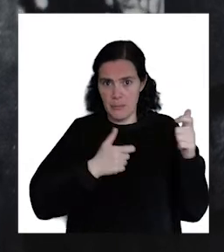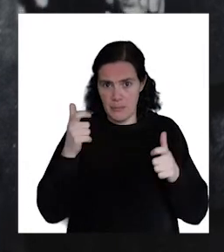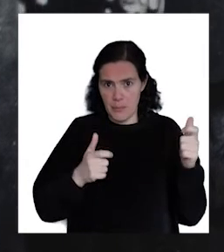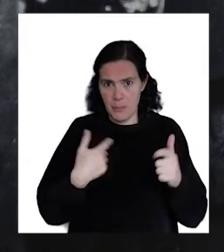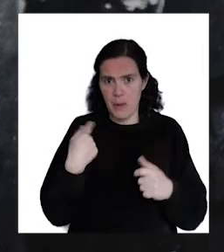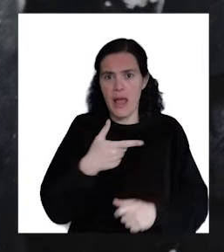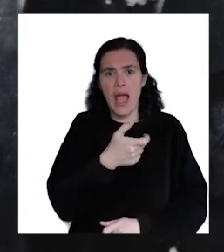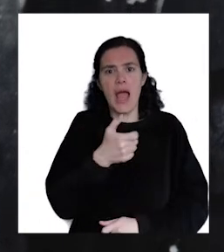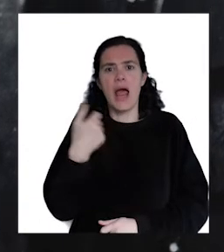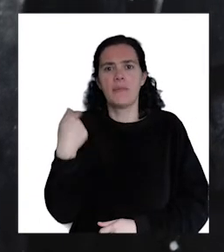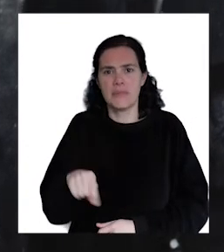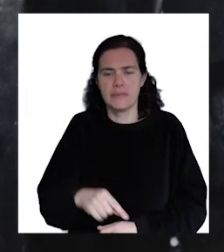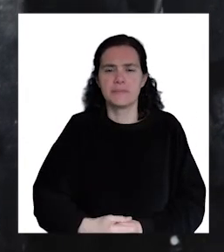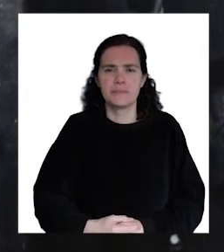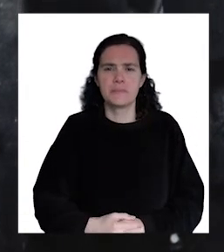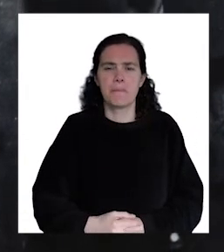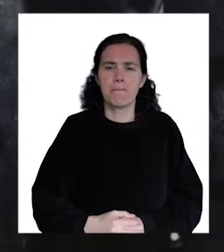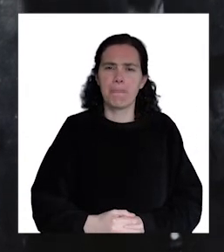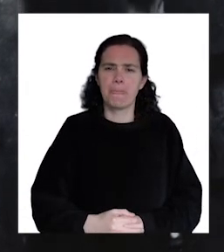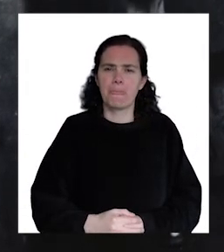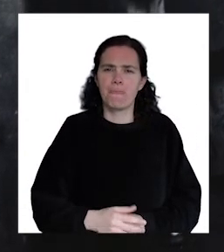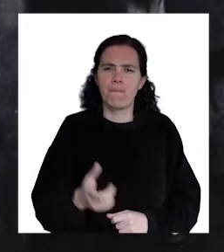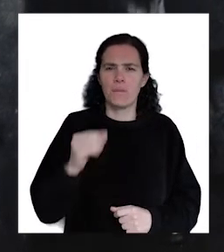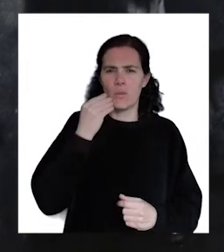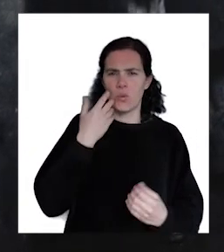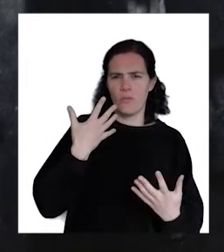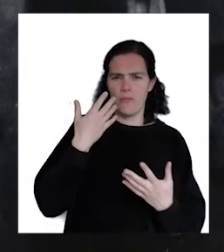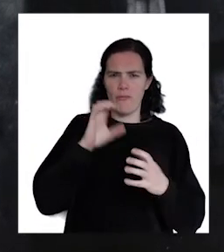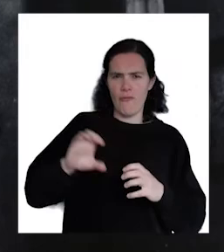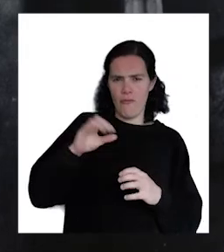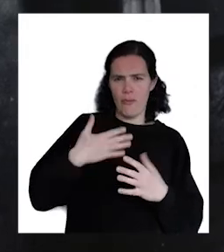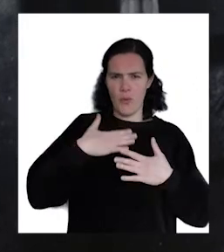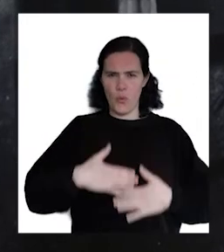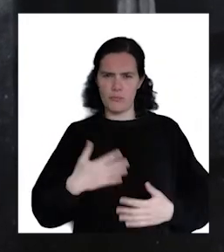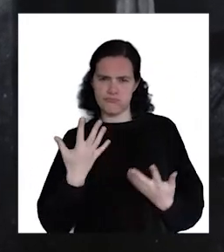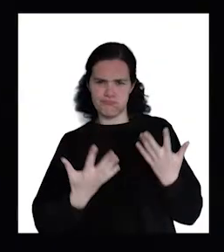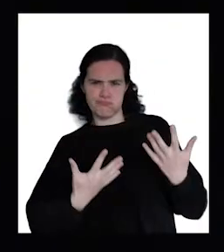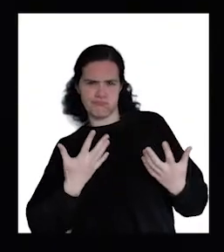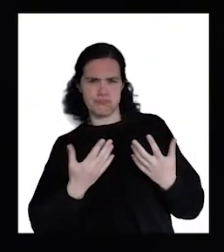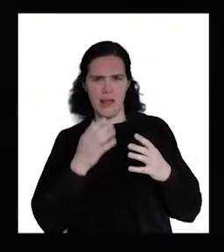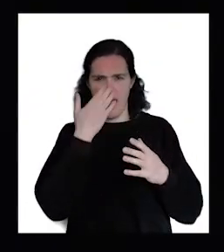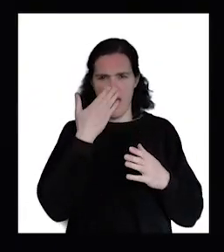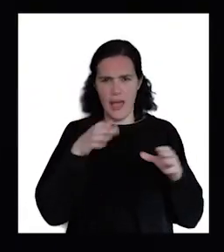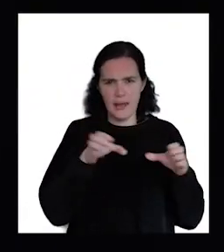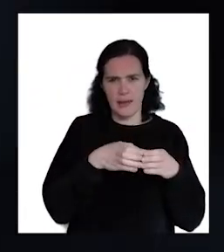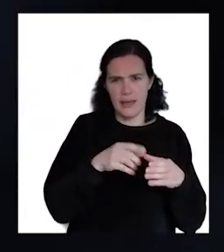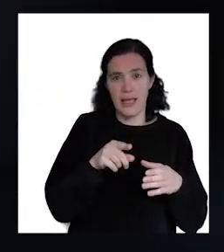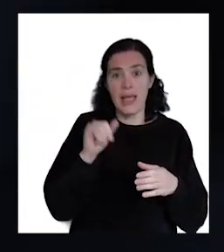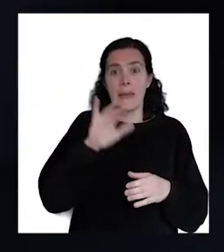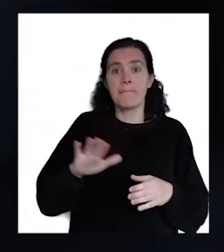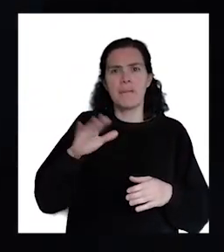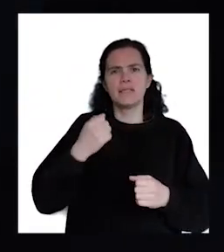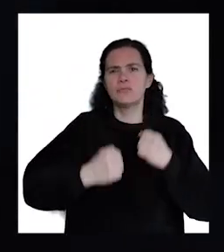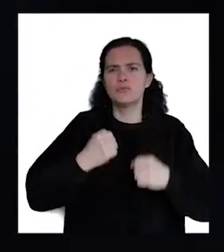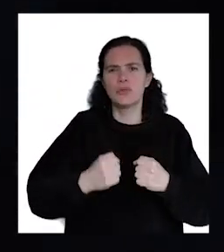people with guns and gesture, gang gesture. But it's also an image of